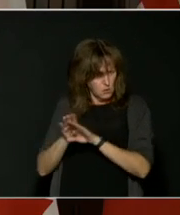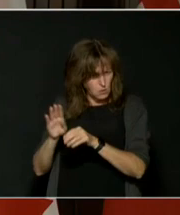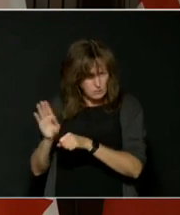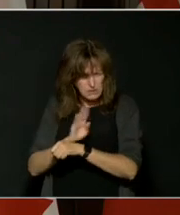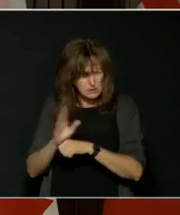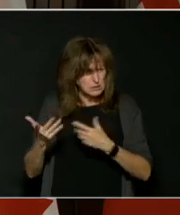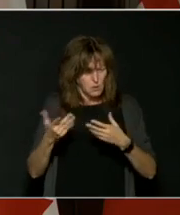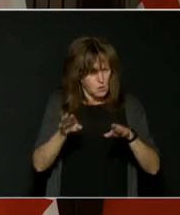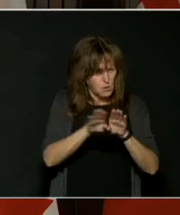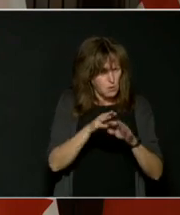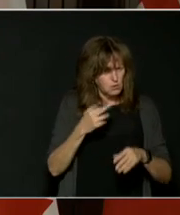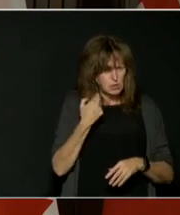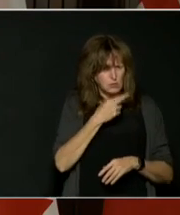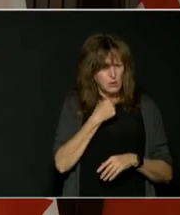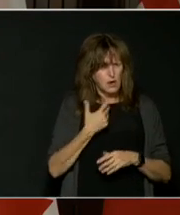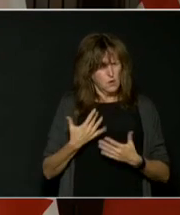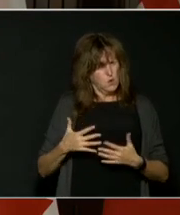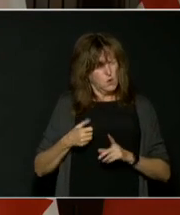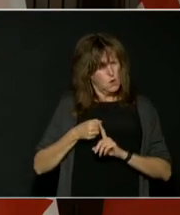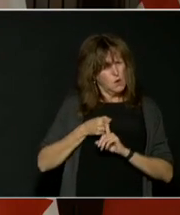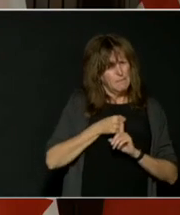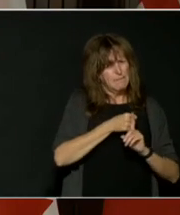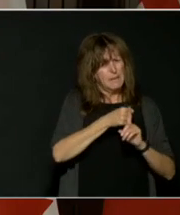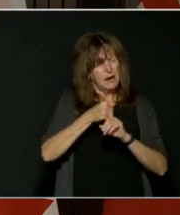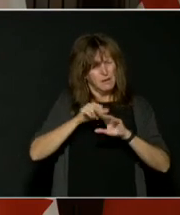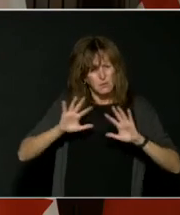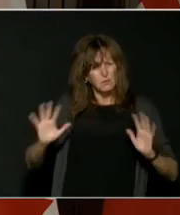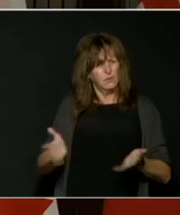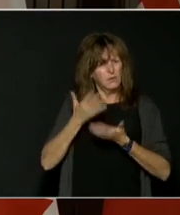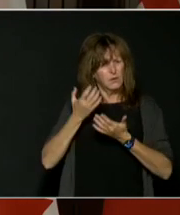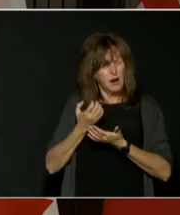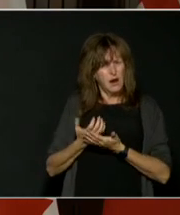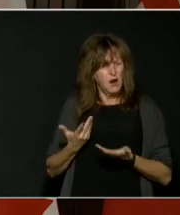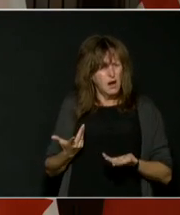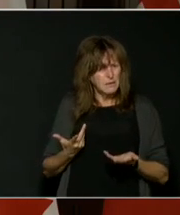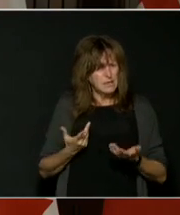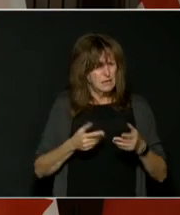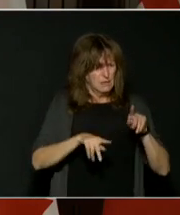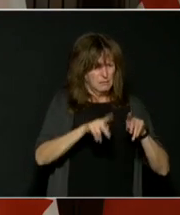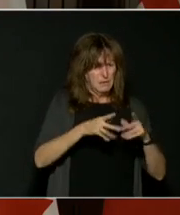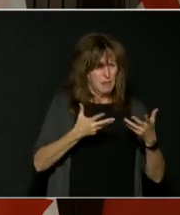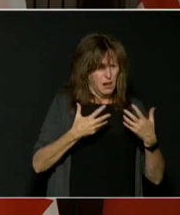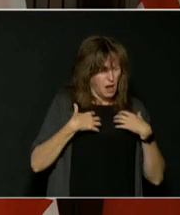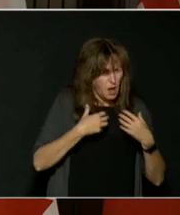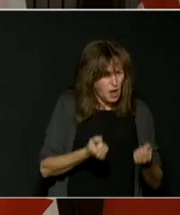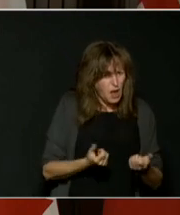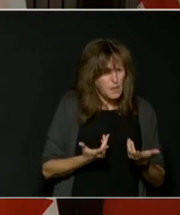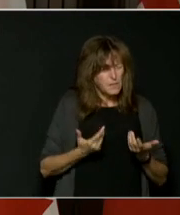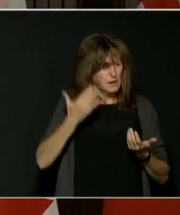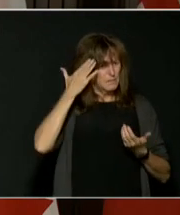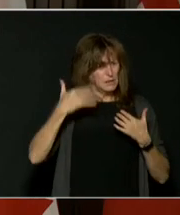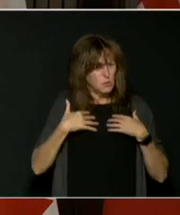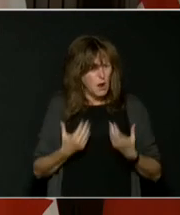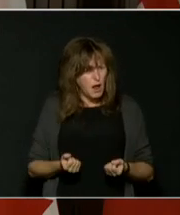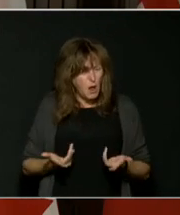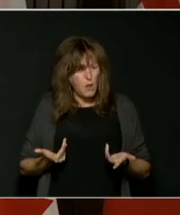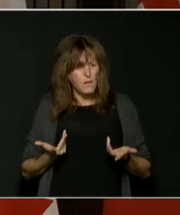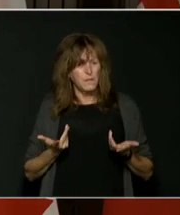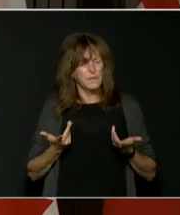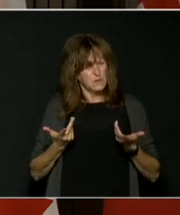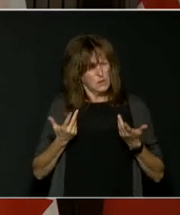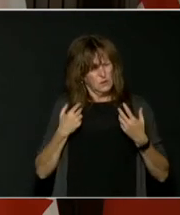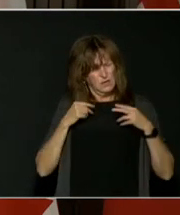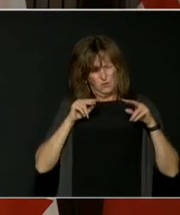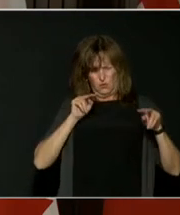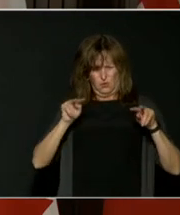an economic impact, a social impact on people that also affects their health very seriously. So we're trying to look at the data and